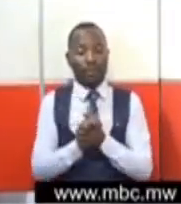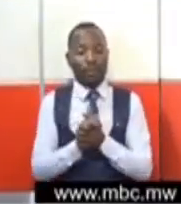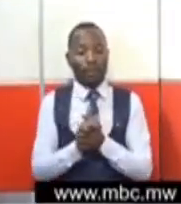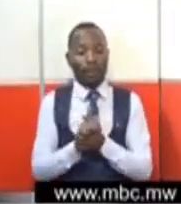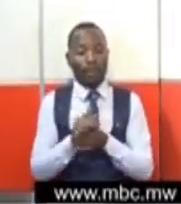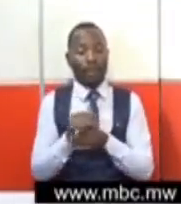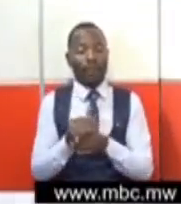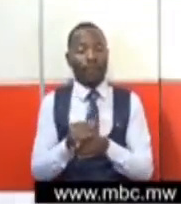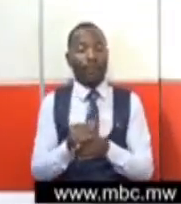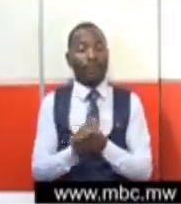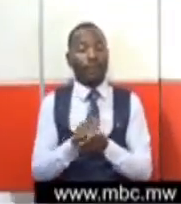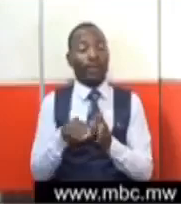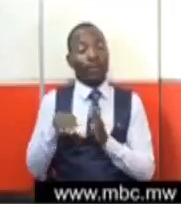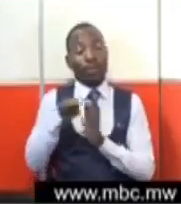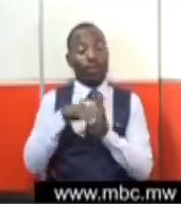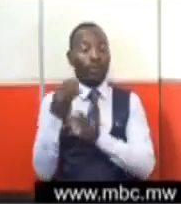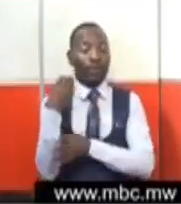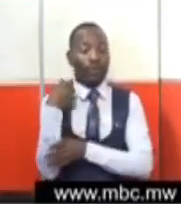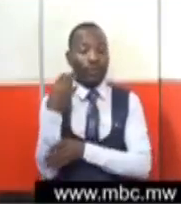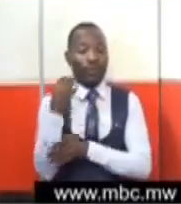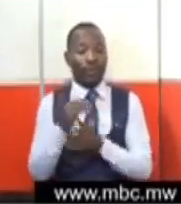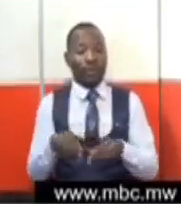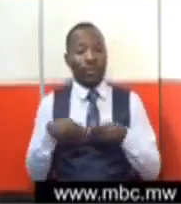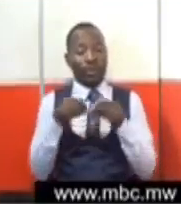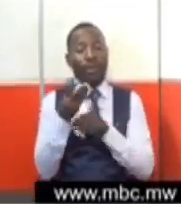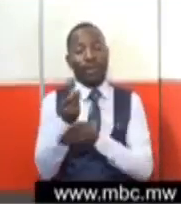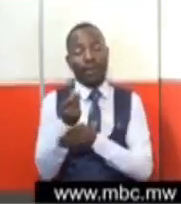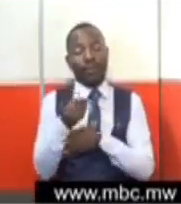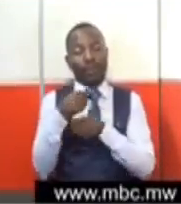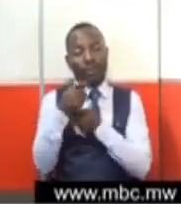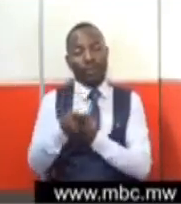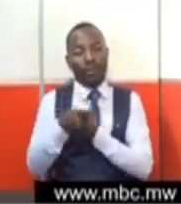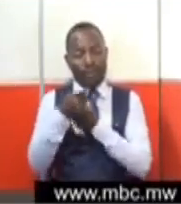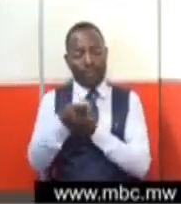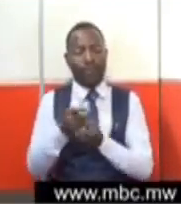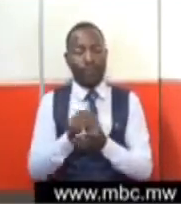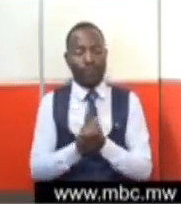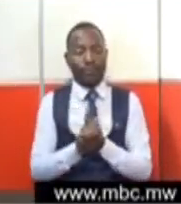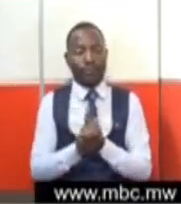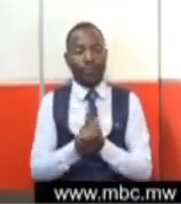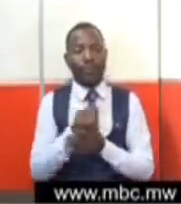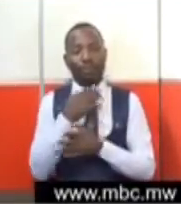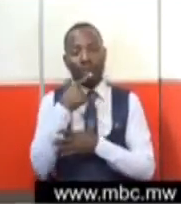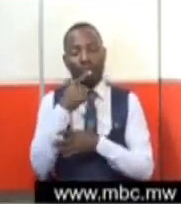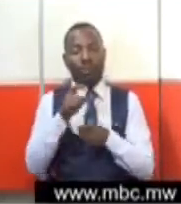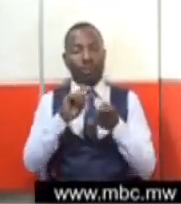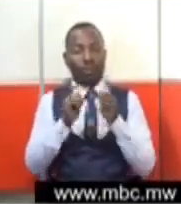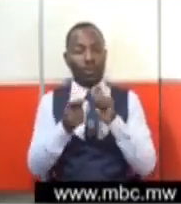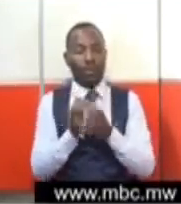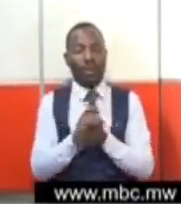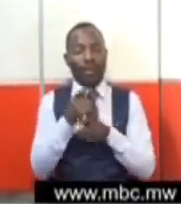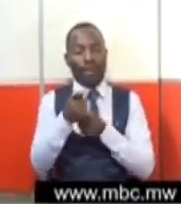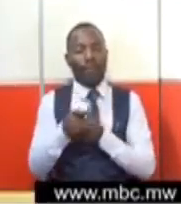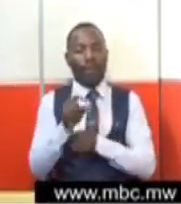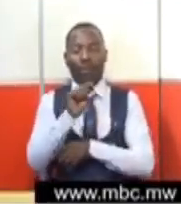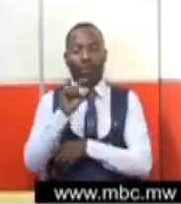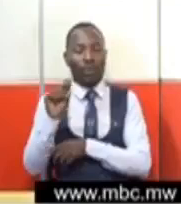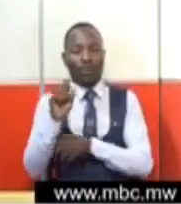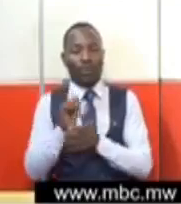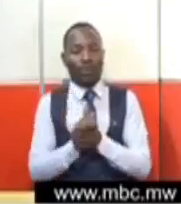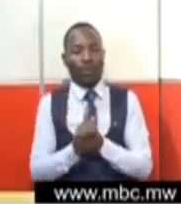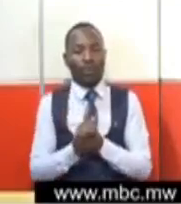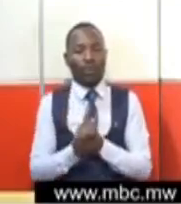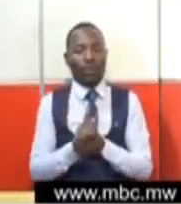Malawi government flagship program that is giving out grants to farmers across Malawi with an aim of transforming smallholder agriculture